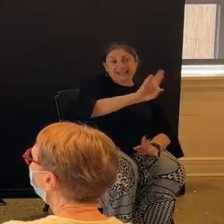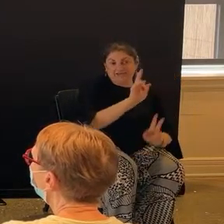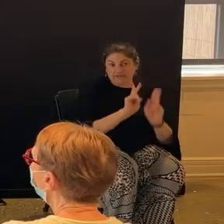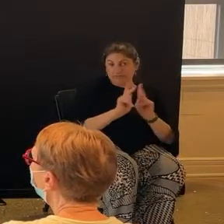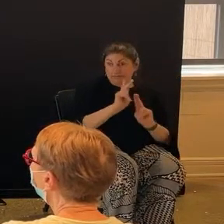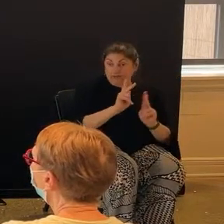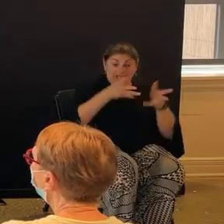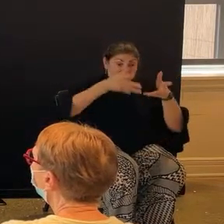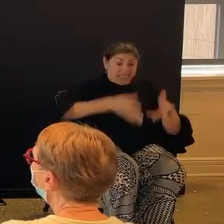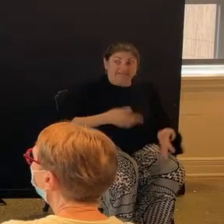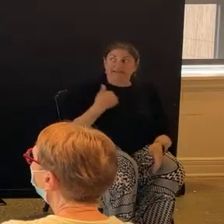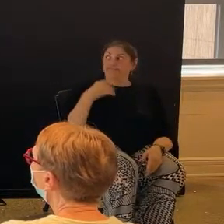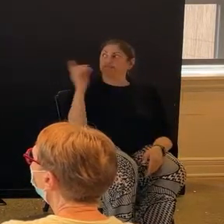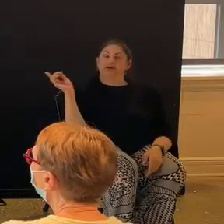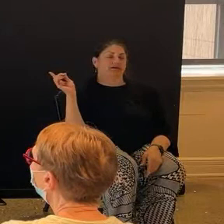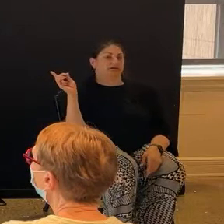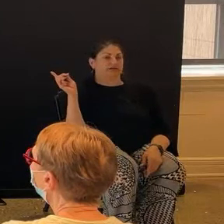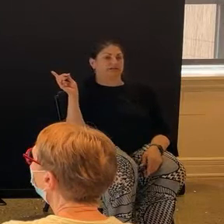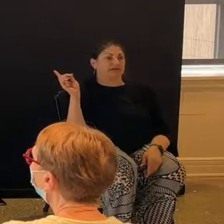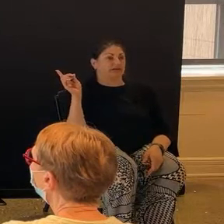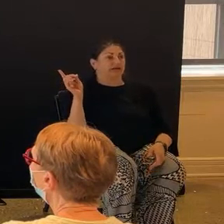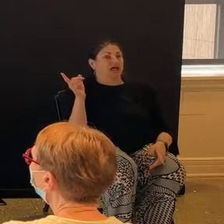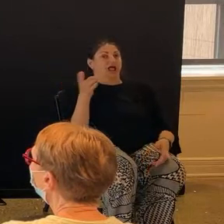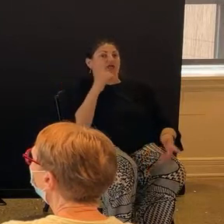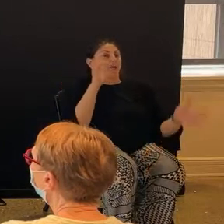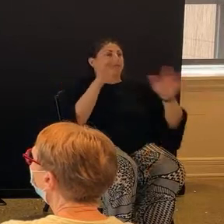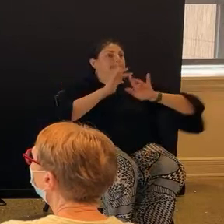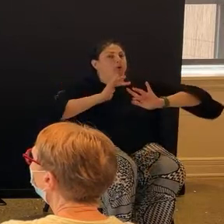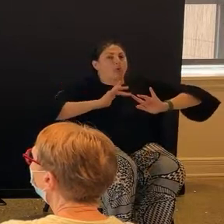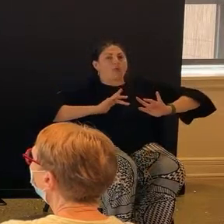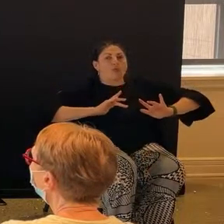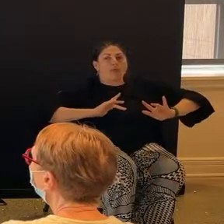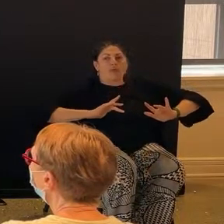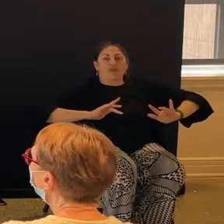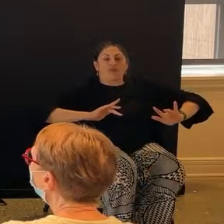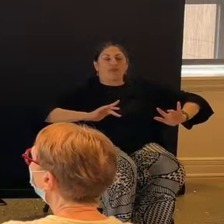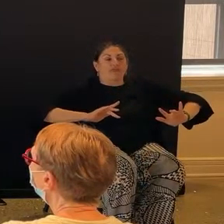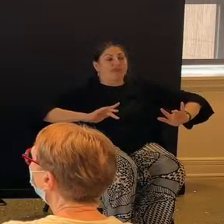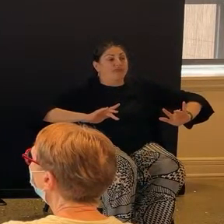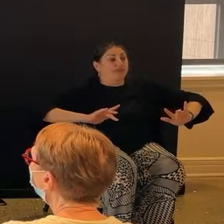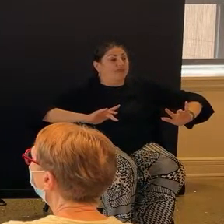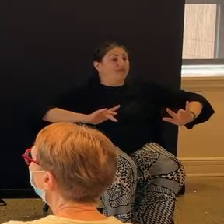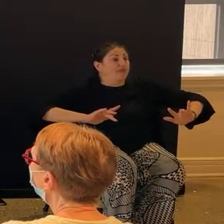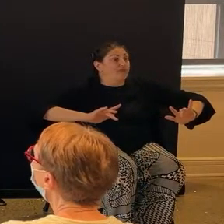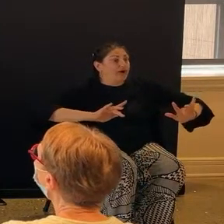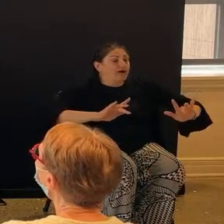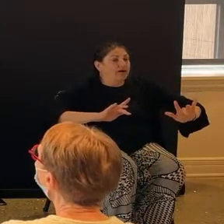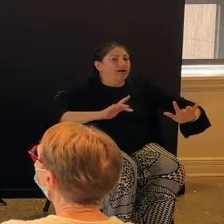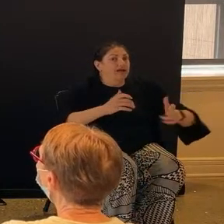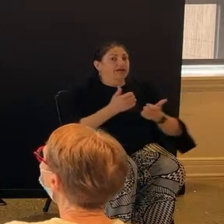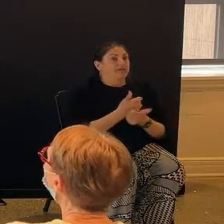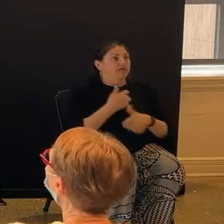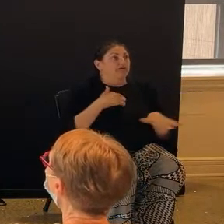left, this totally, you know, the seemingly desolate land. And it was spiritually shocking